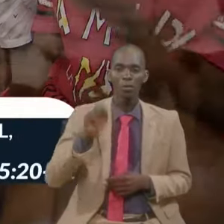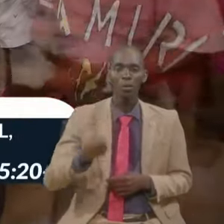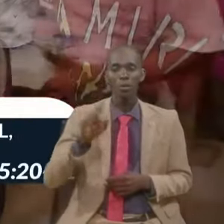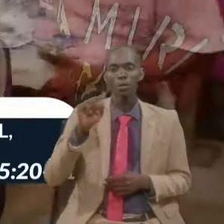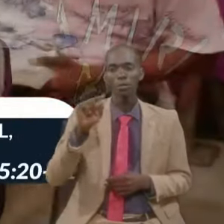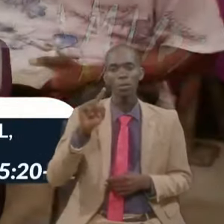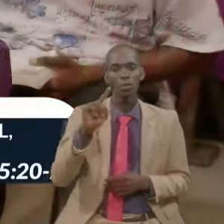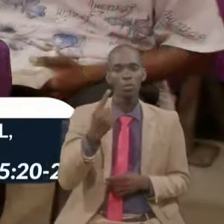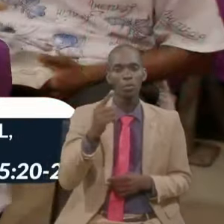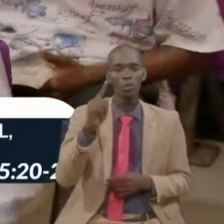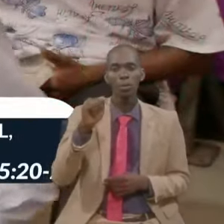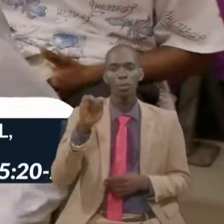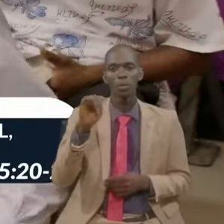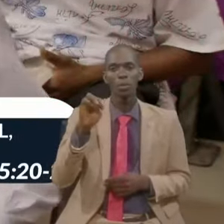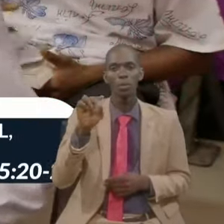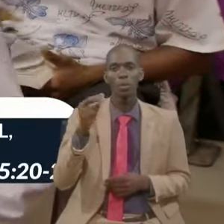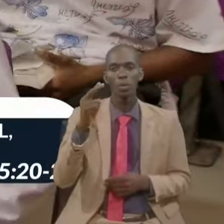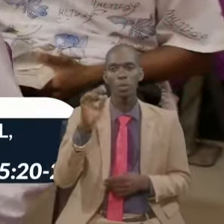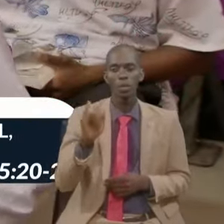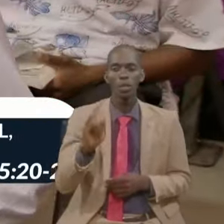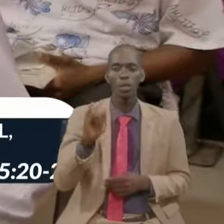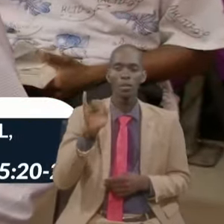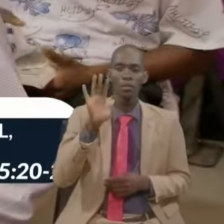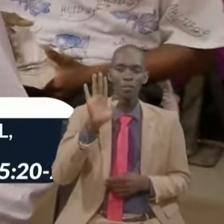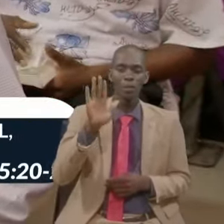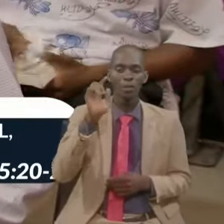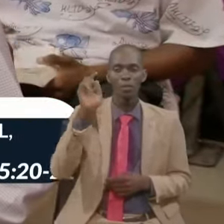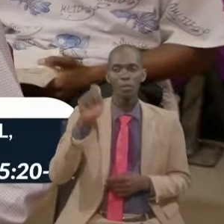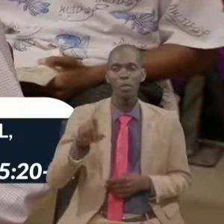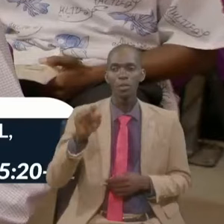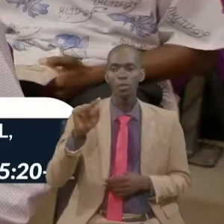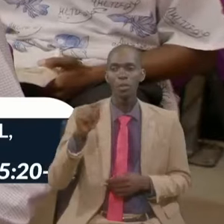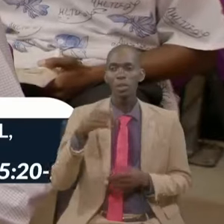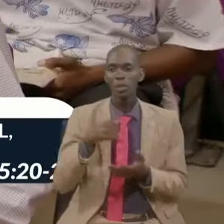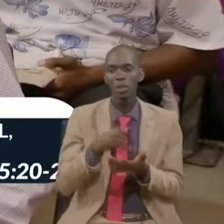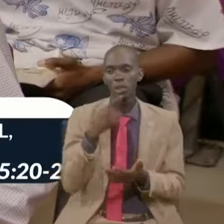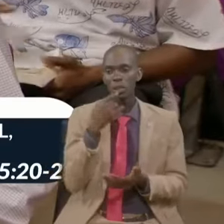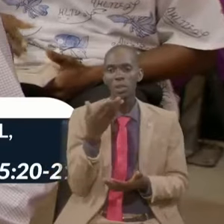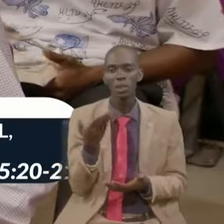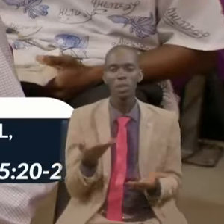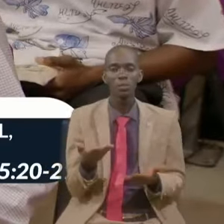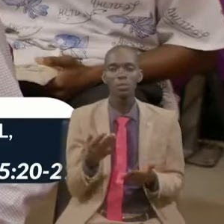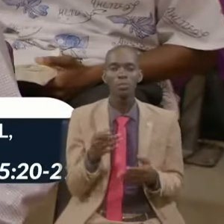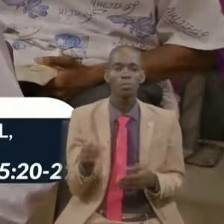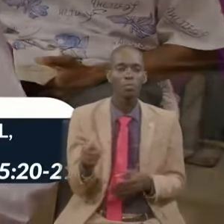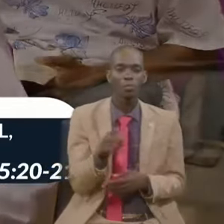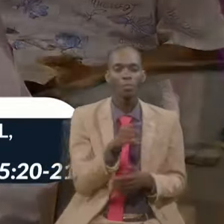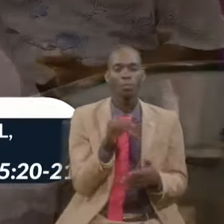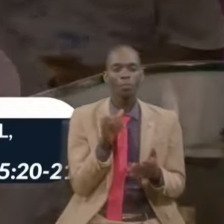Timothy chapter 5, verse 20, it says, them that sin